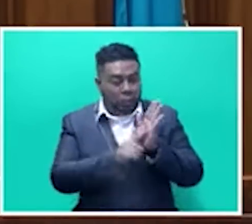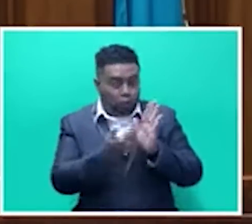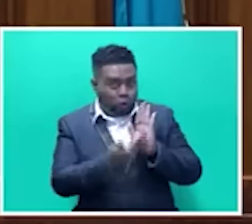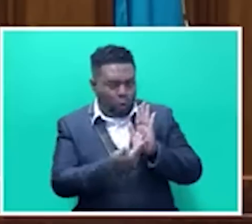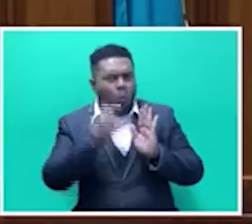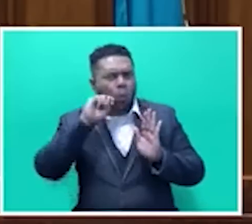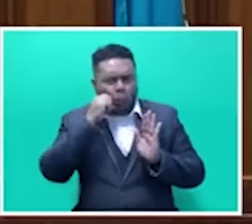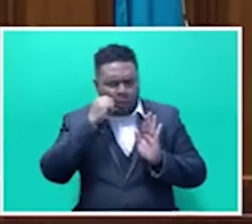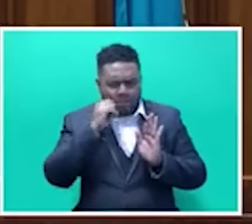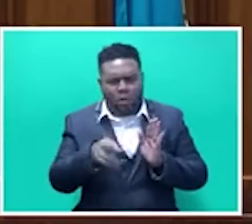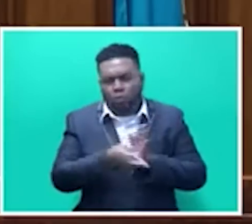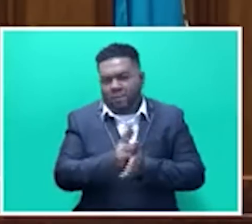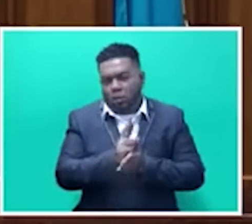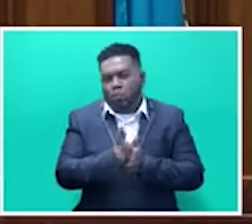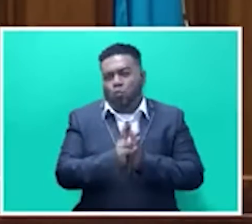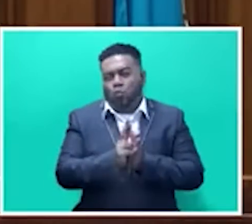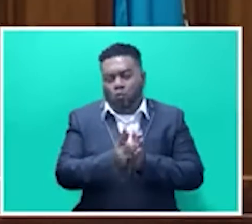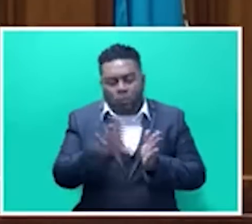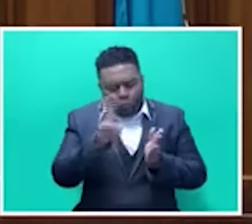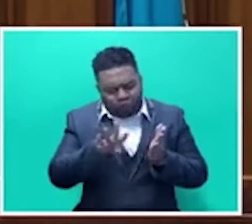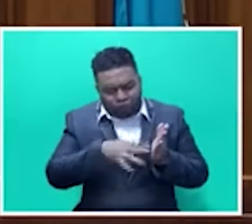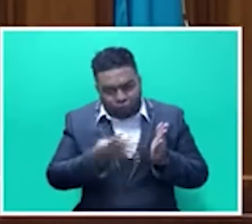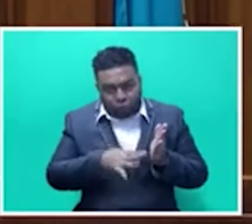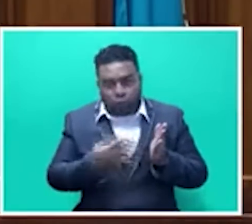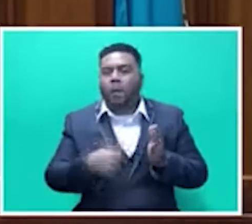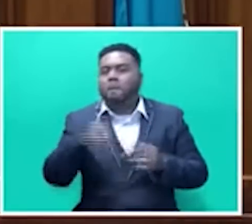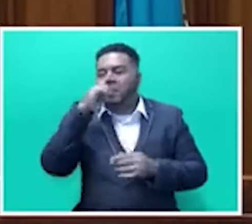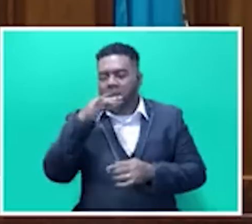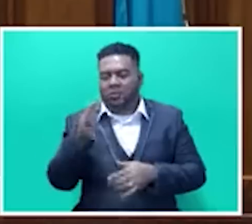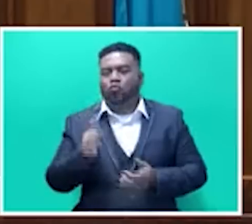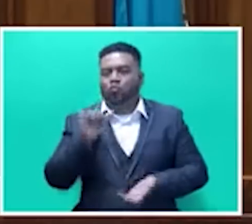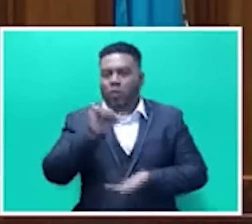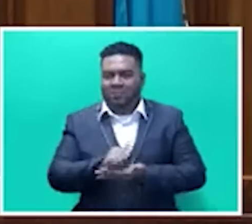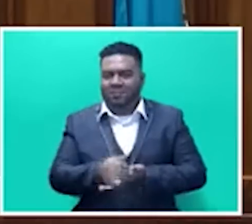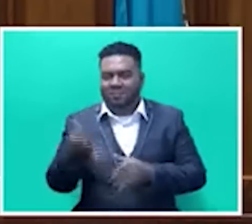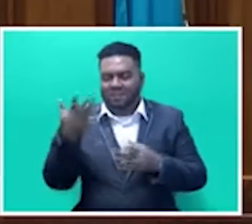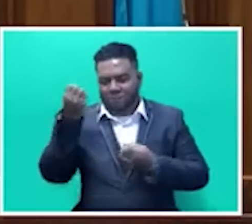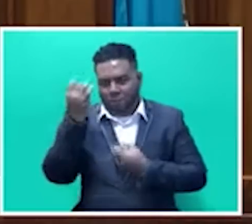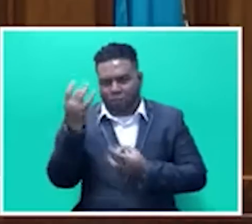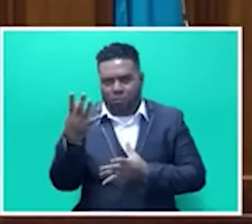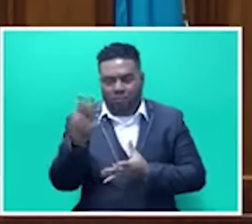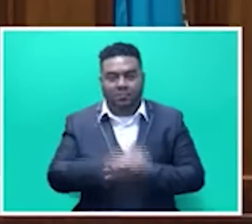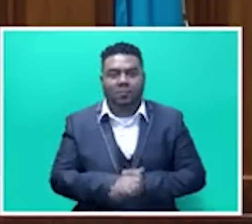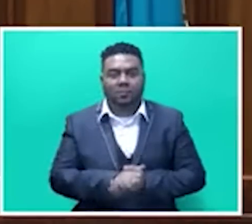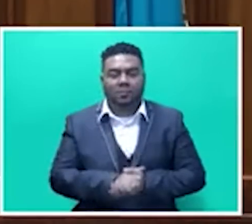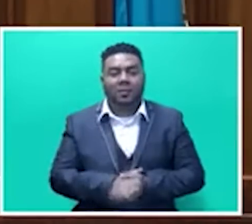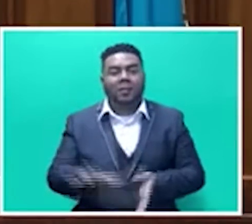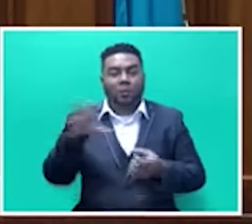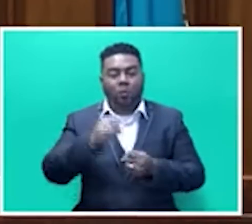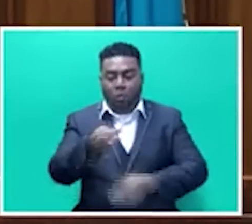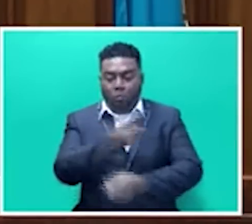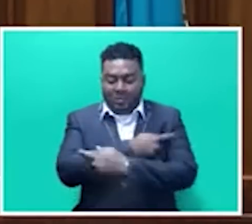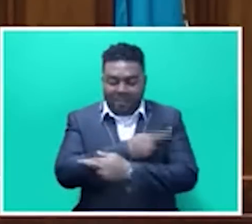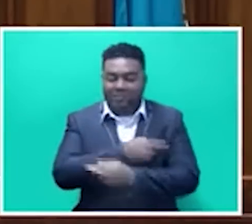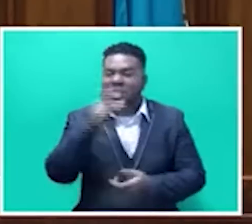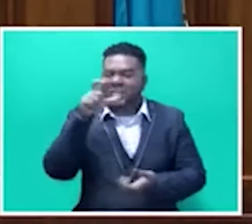strengthen freedom of the press and the people's right to information. The government is taking a strong position on this, along with the respect for civil